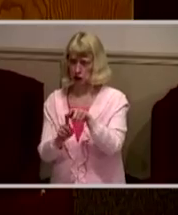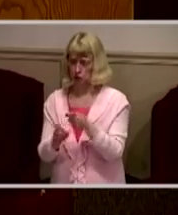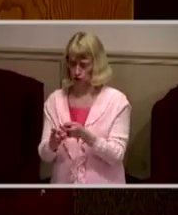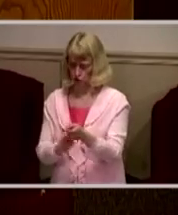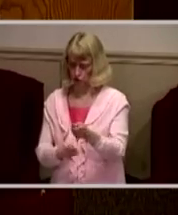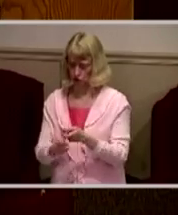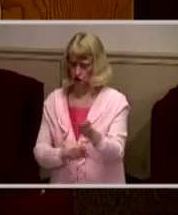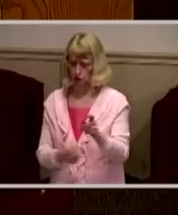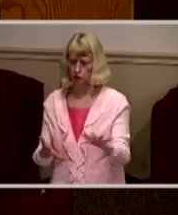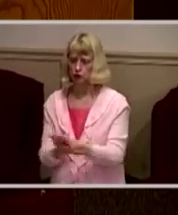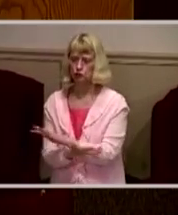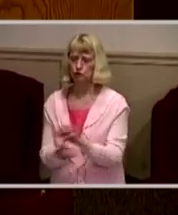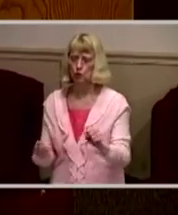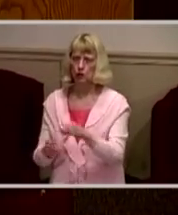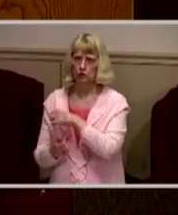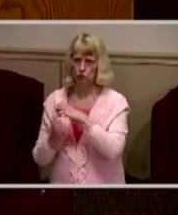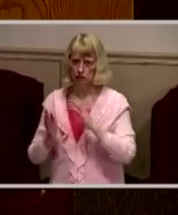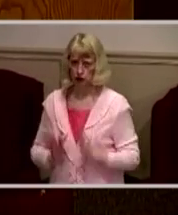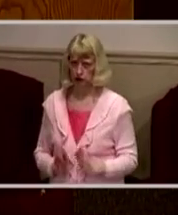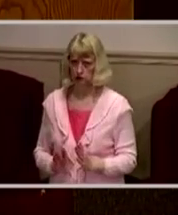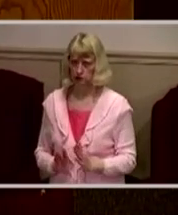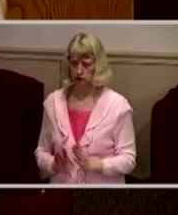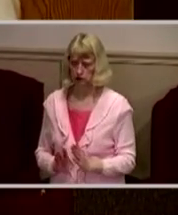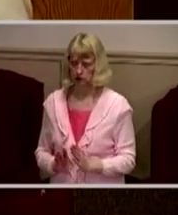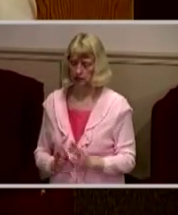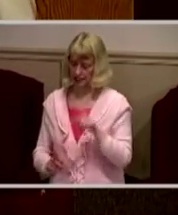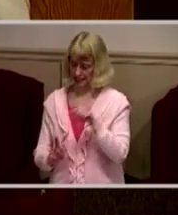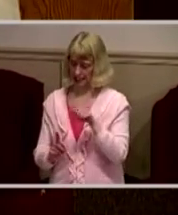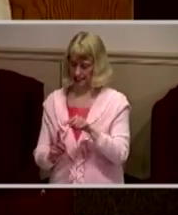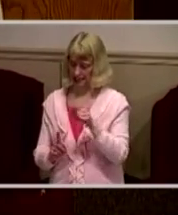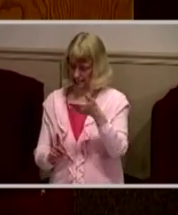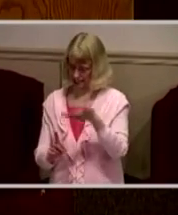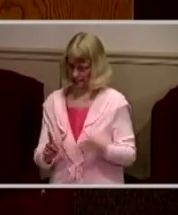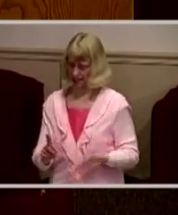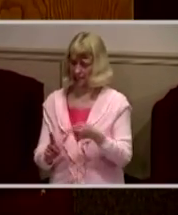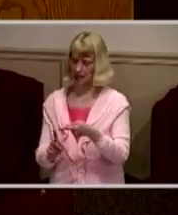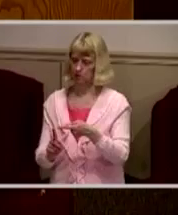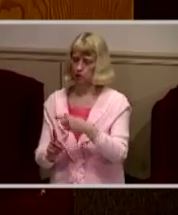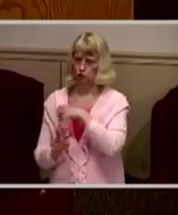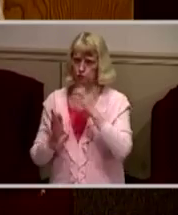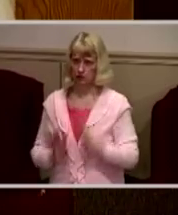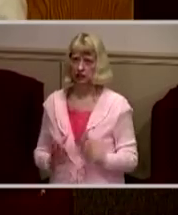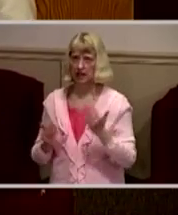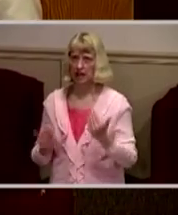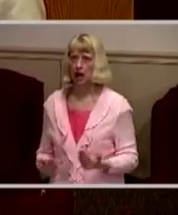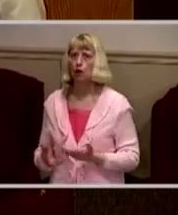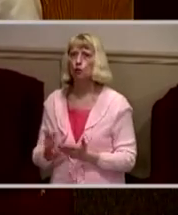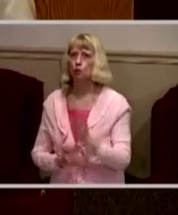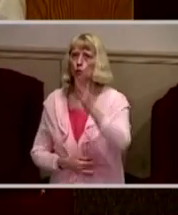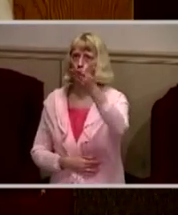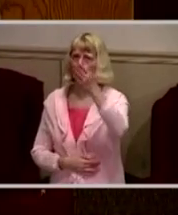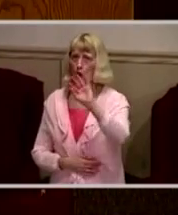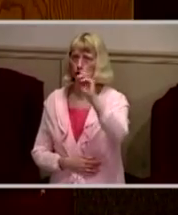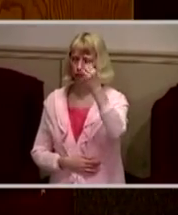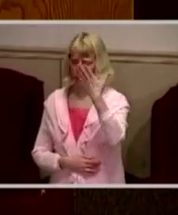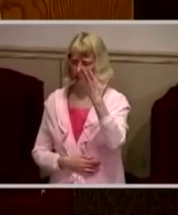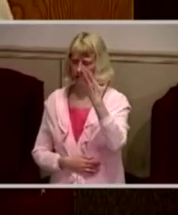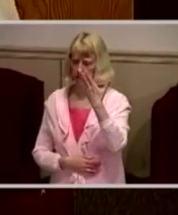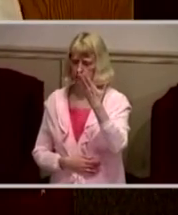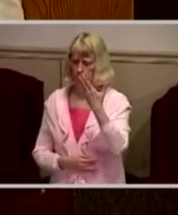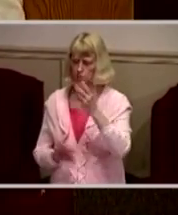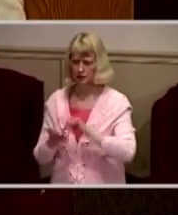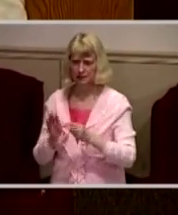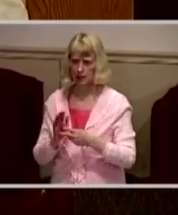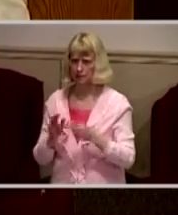ridicule, destroy Christians. But he says, I am what I am now, a Christian, by God's grace. What does that little